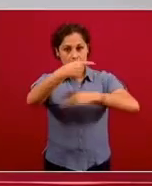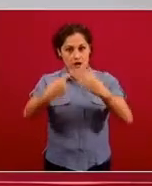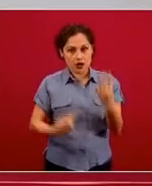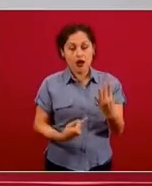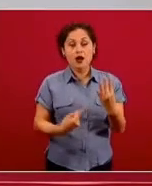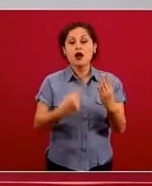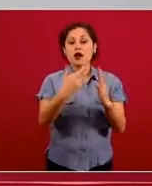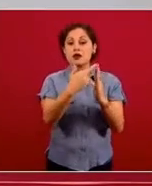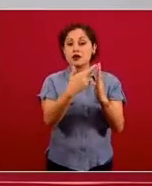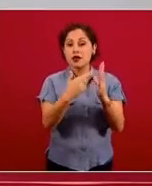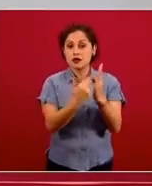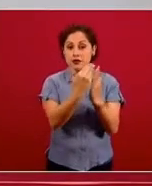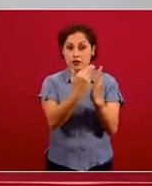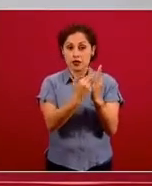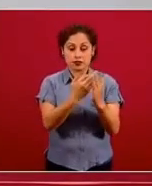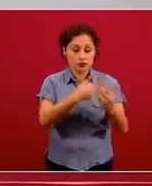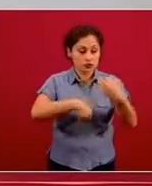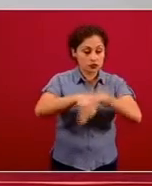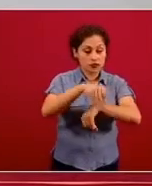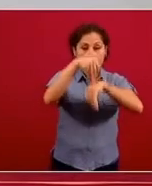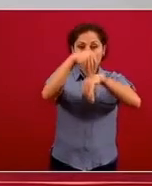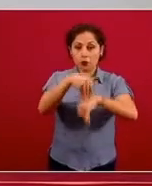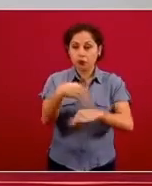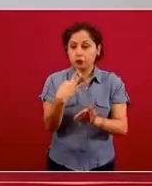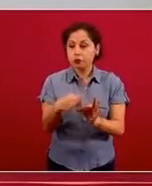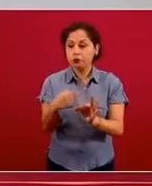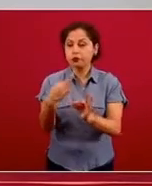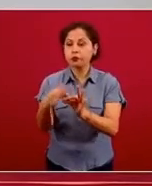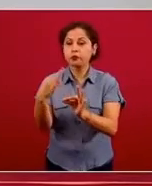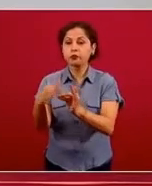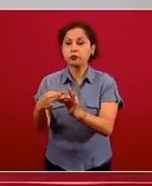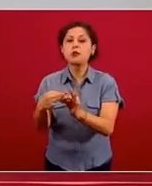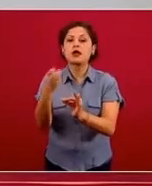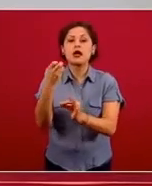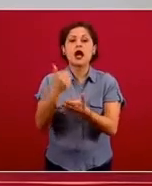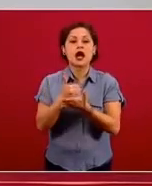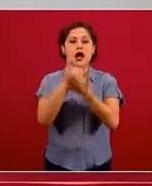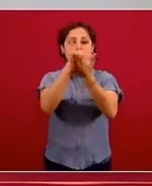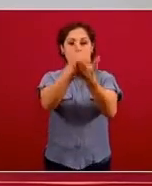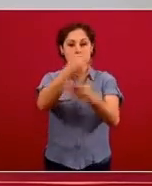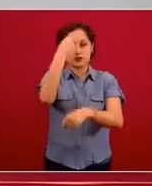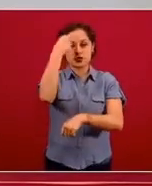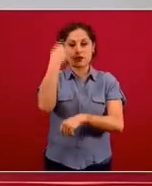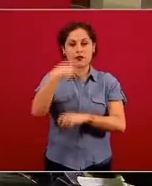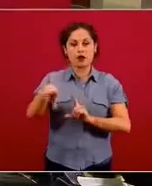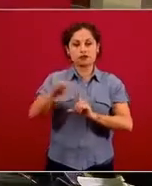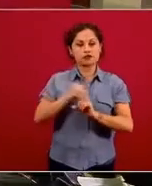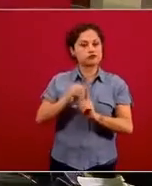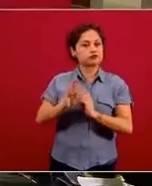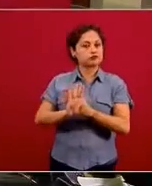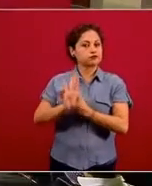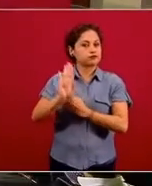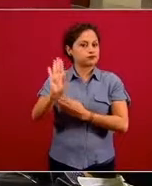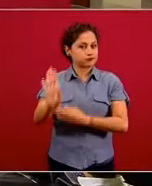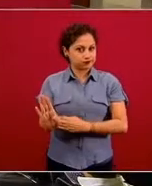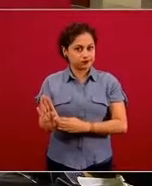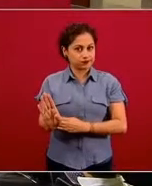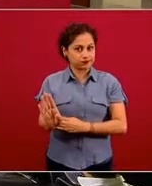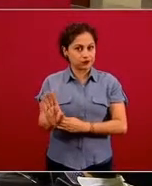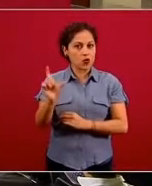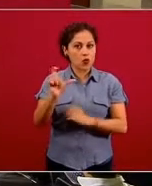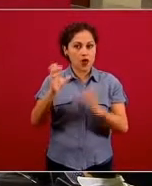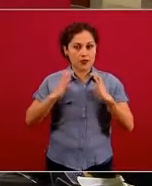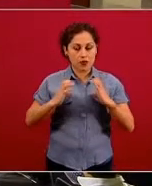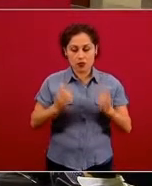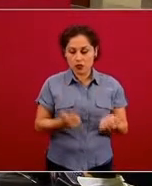the dead patients' relatives. To the degree that we are successful in implementing